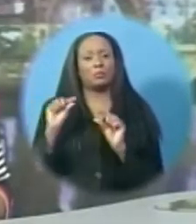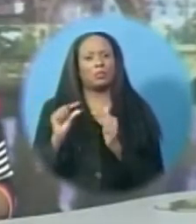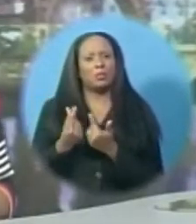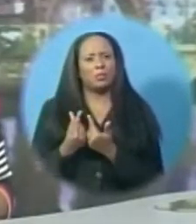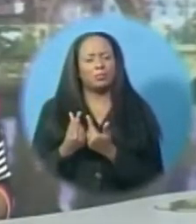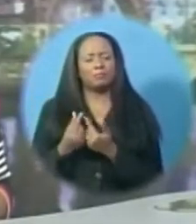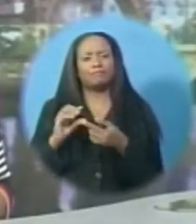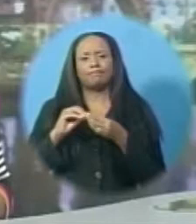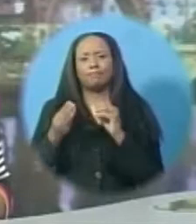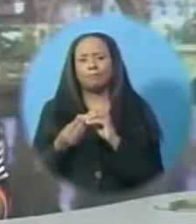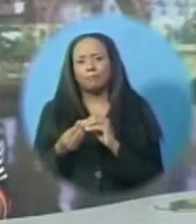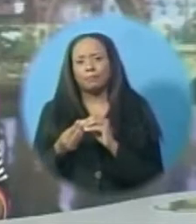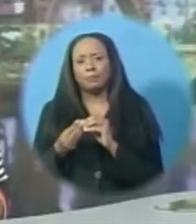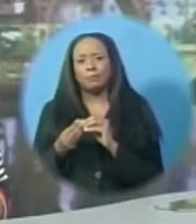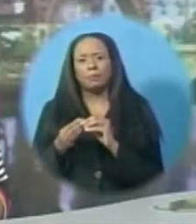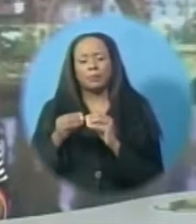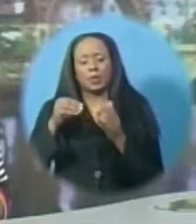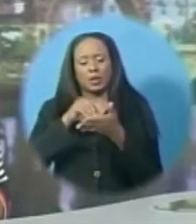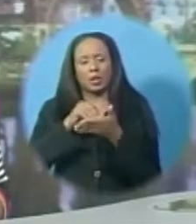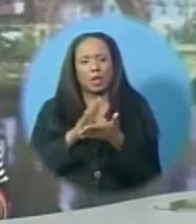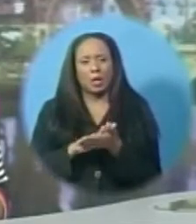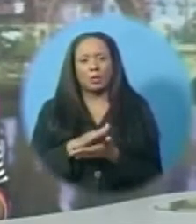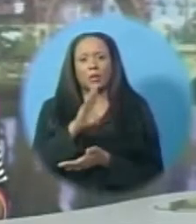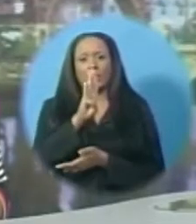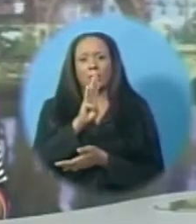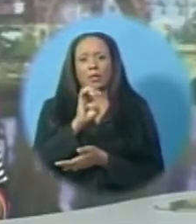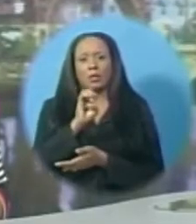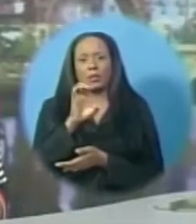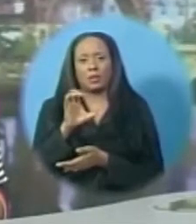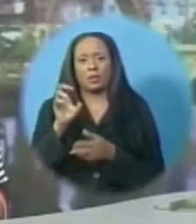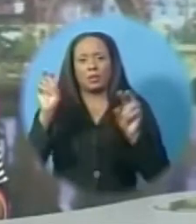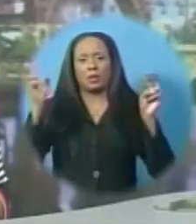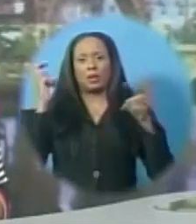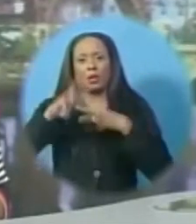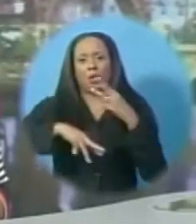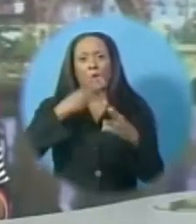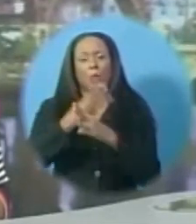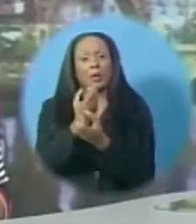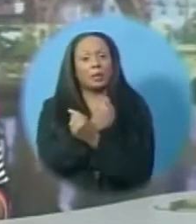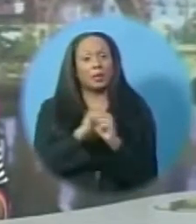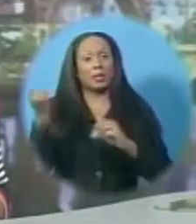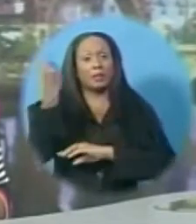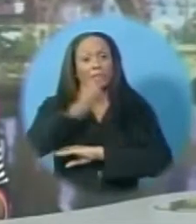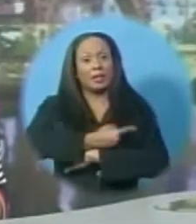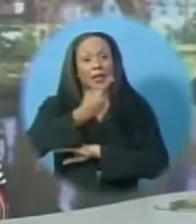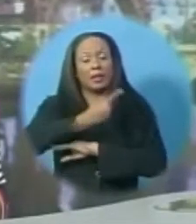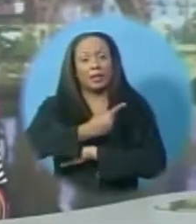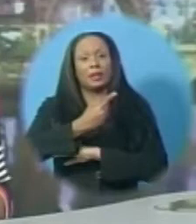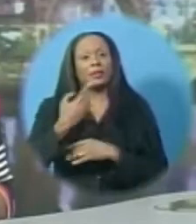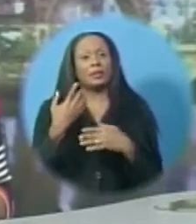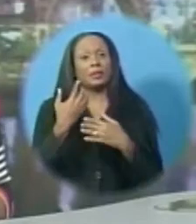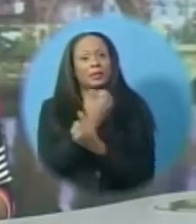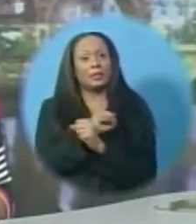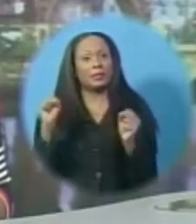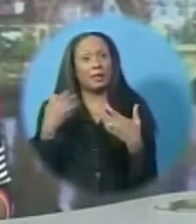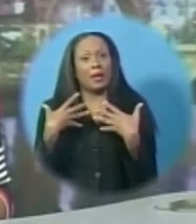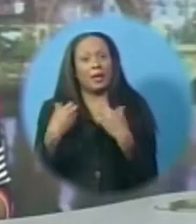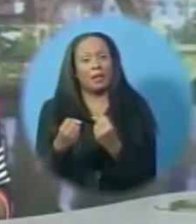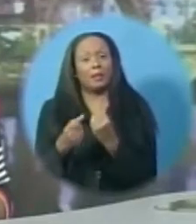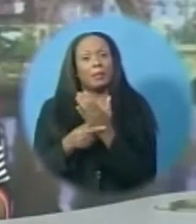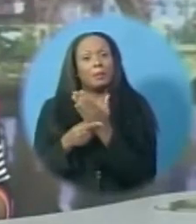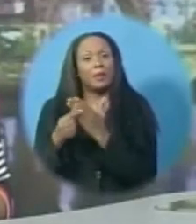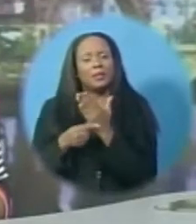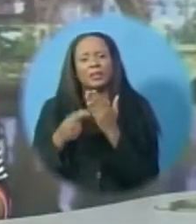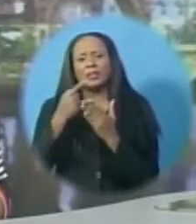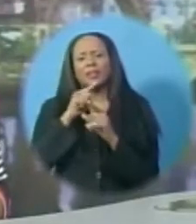Confederation. The figures, published in the BEC's World Safety Day edition of its Safety and Health magazine, take into account